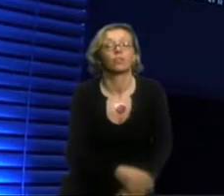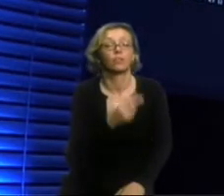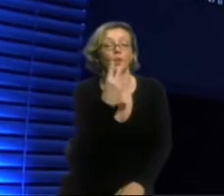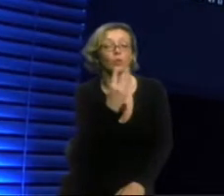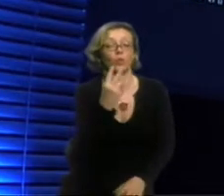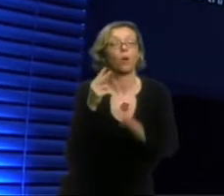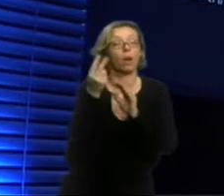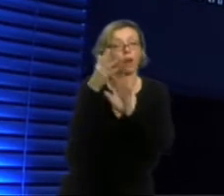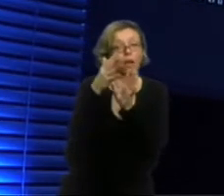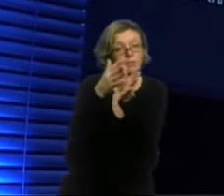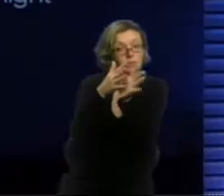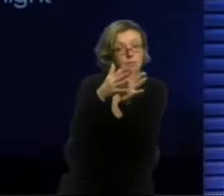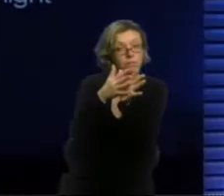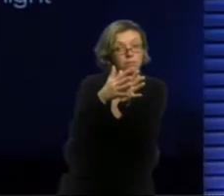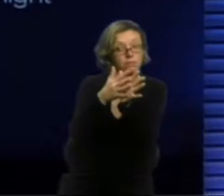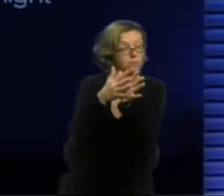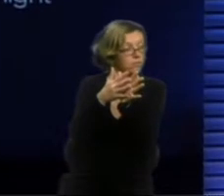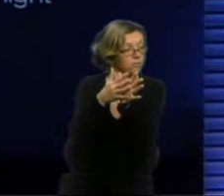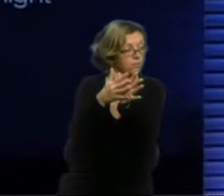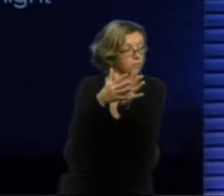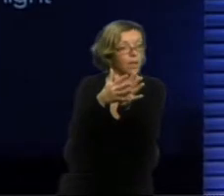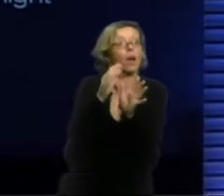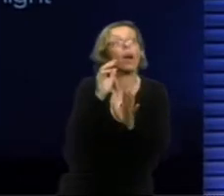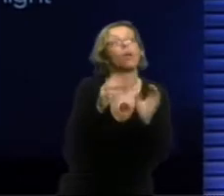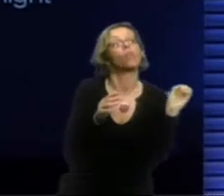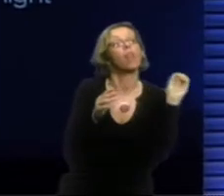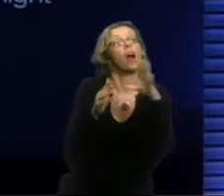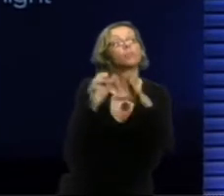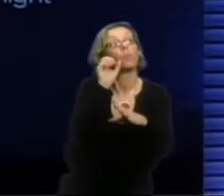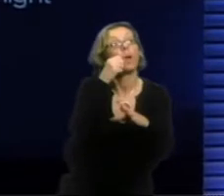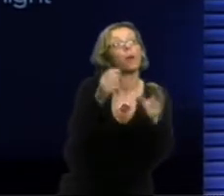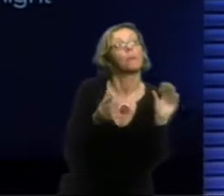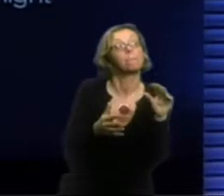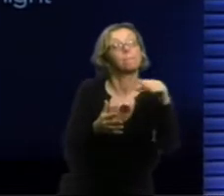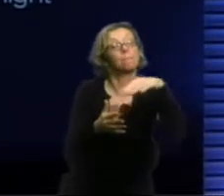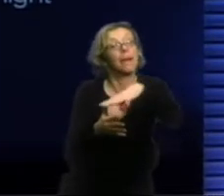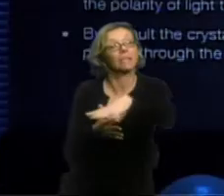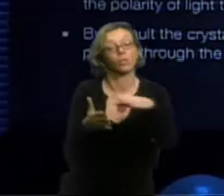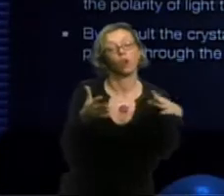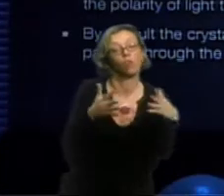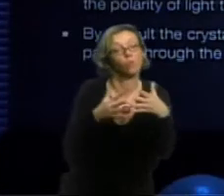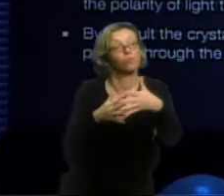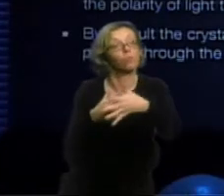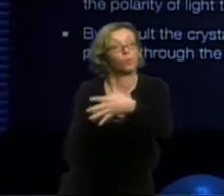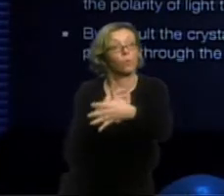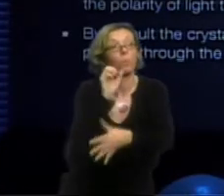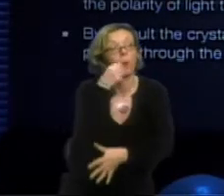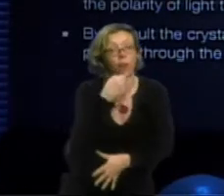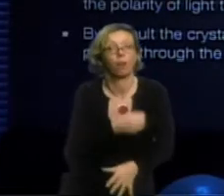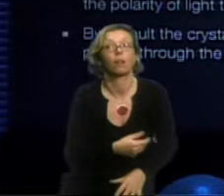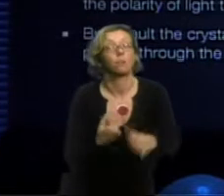out of phase, it will actually bend the light and the light will go through. But the key thing about